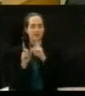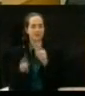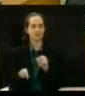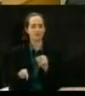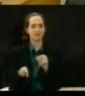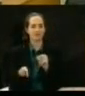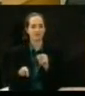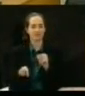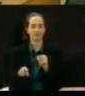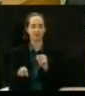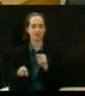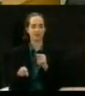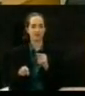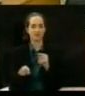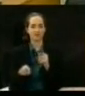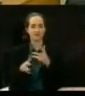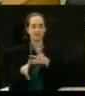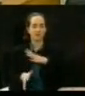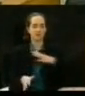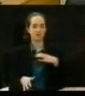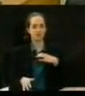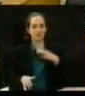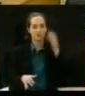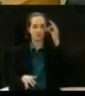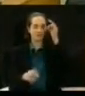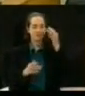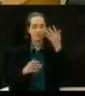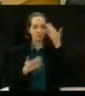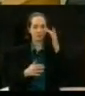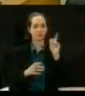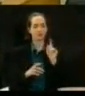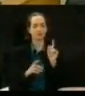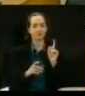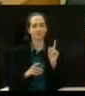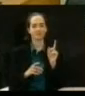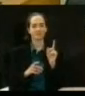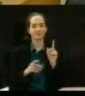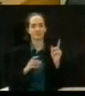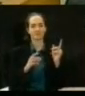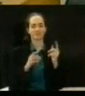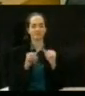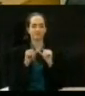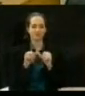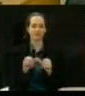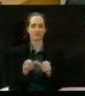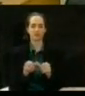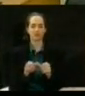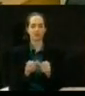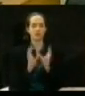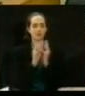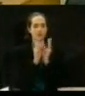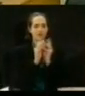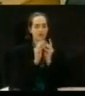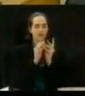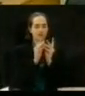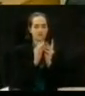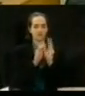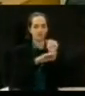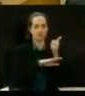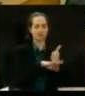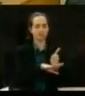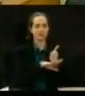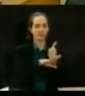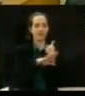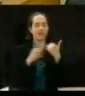not knowing where to go. So whenever those meetings would be held, it would be great that we would have those experts there so that we could hear